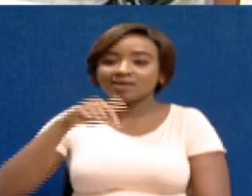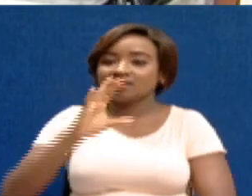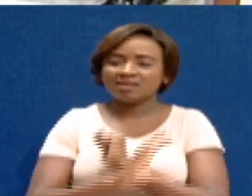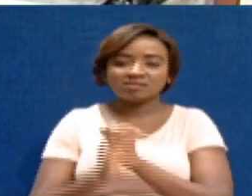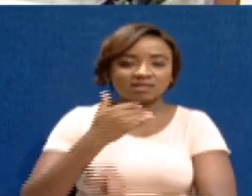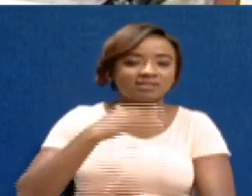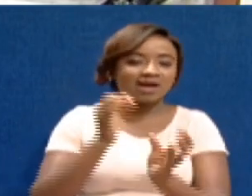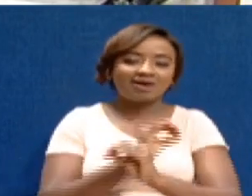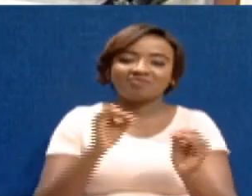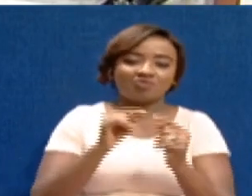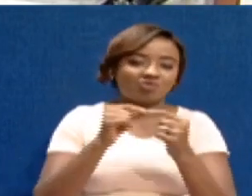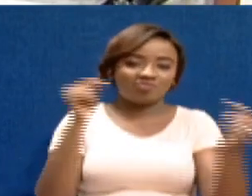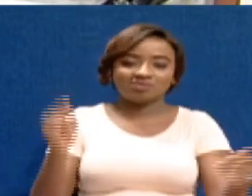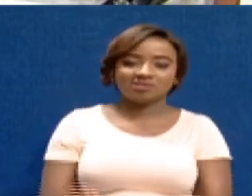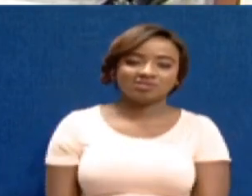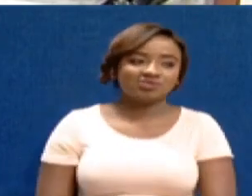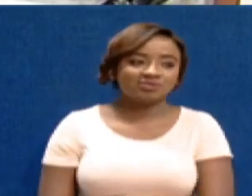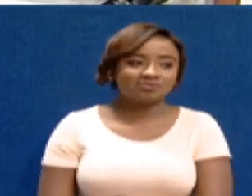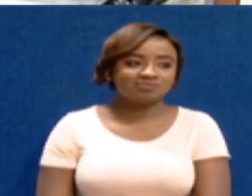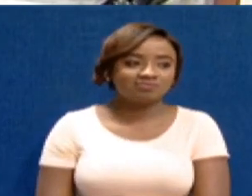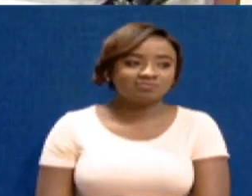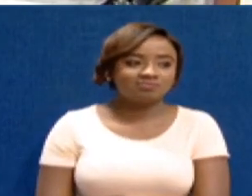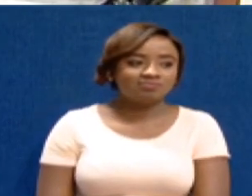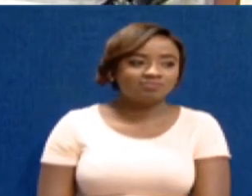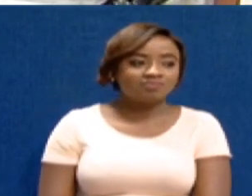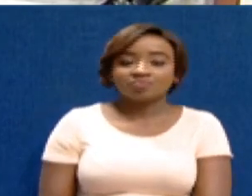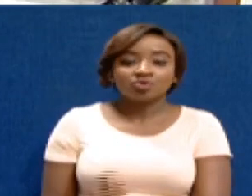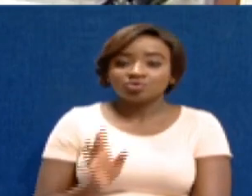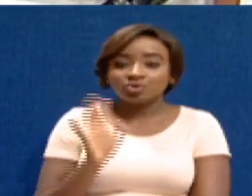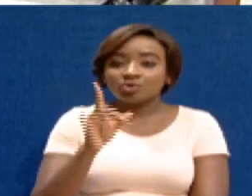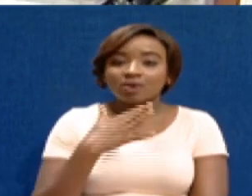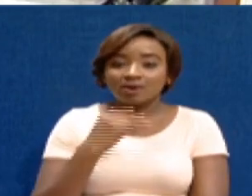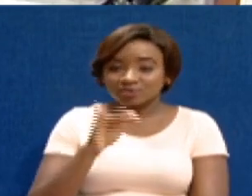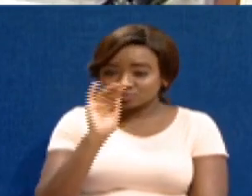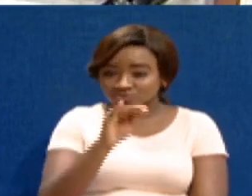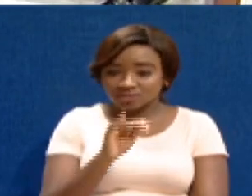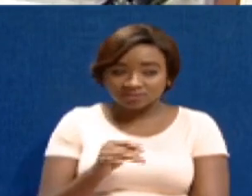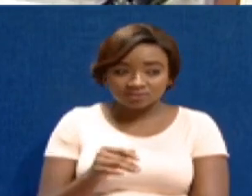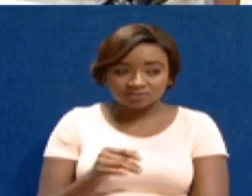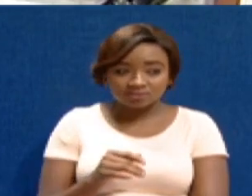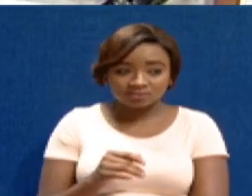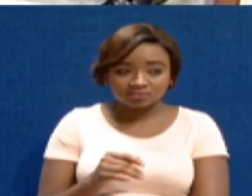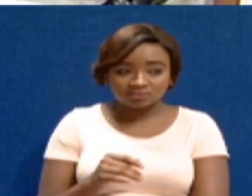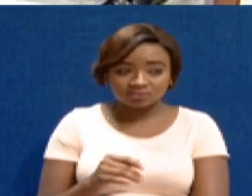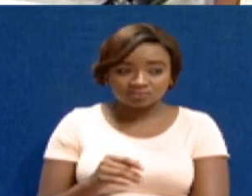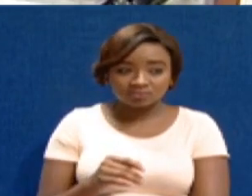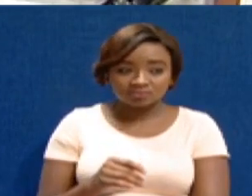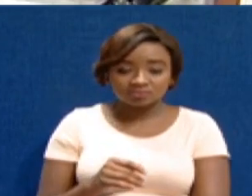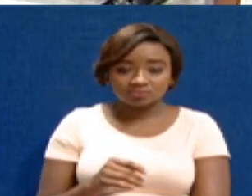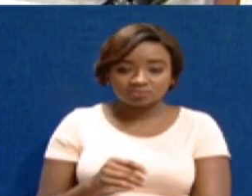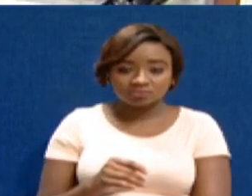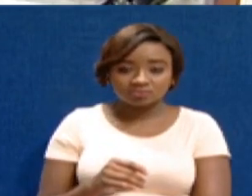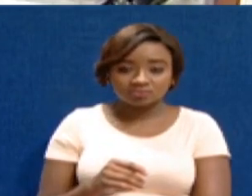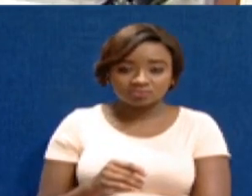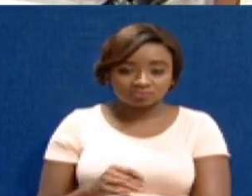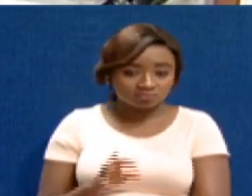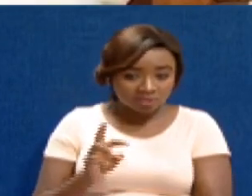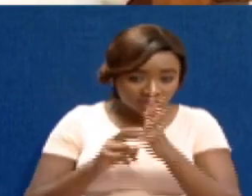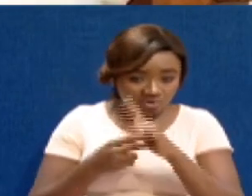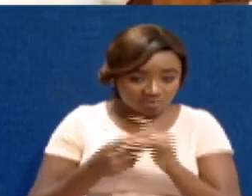in check. Yes. The thing is, when we do traditionally, I think what do I do as a member it's of not parliament? To criticize, it may be